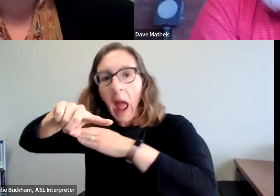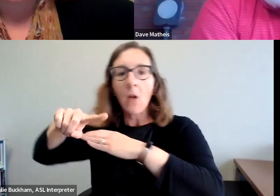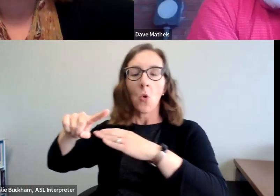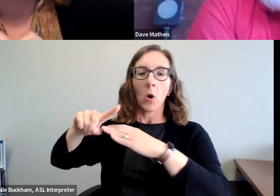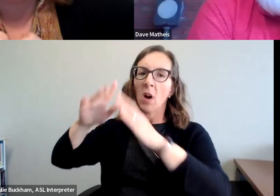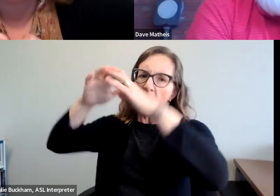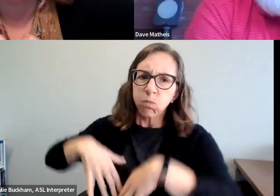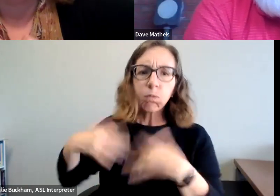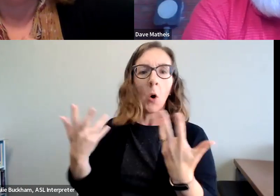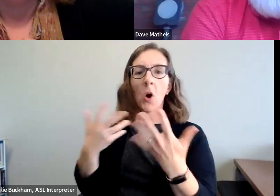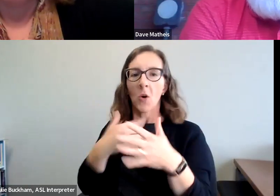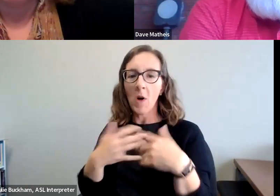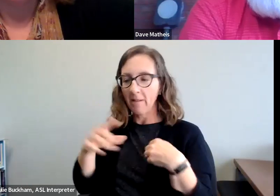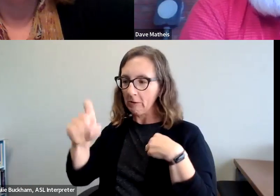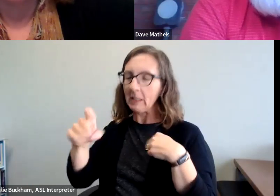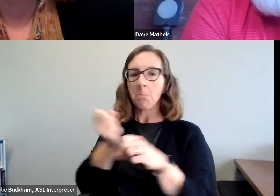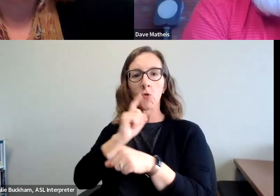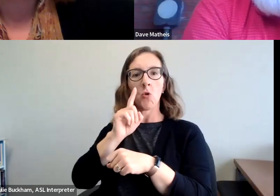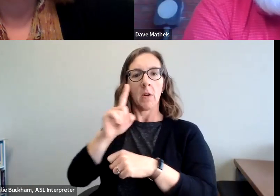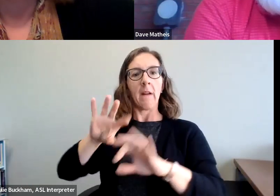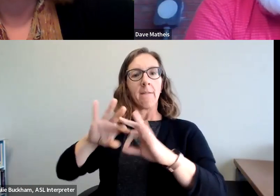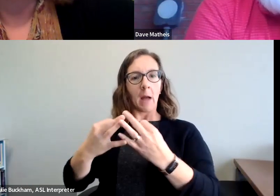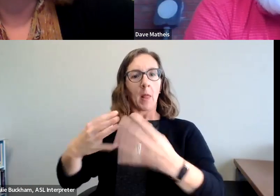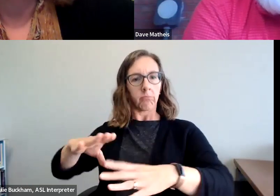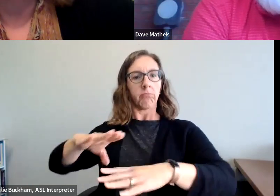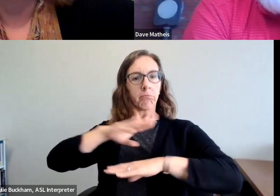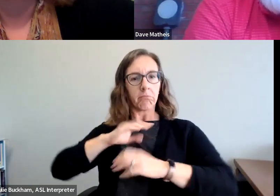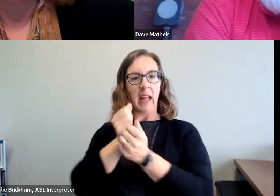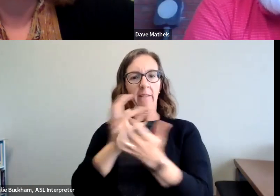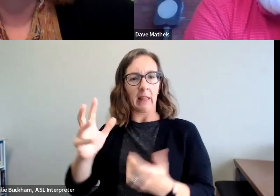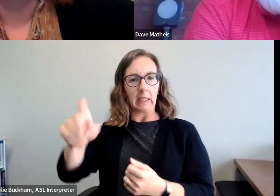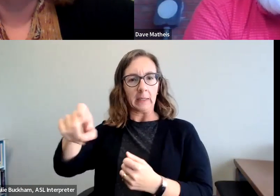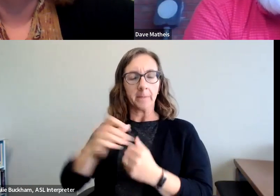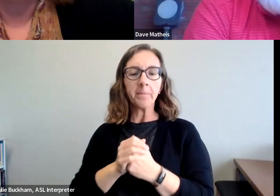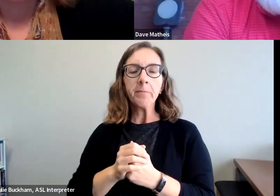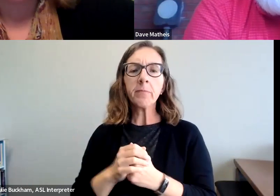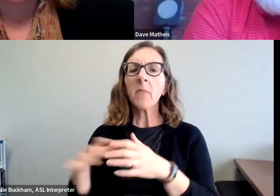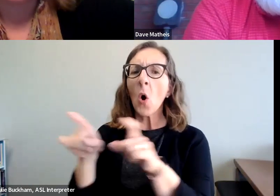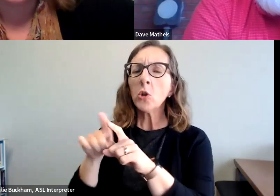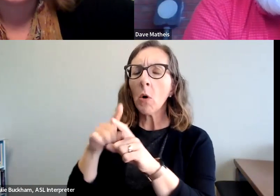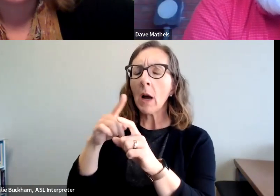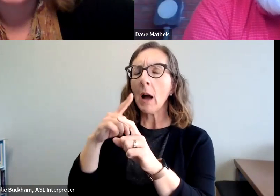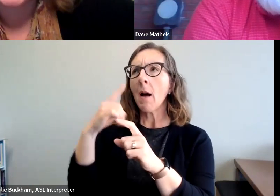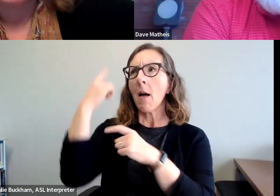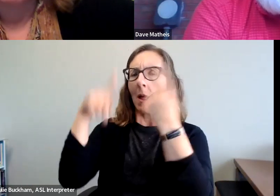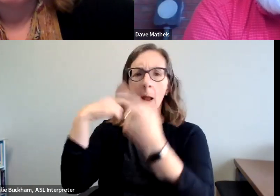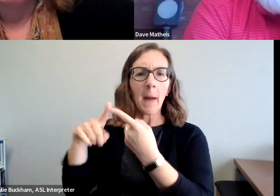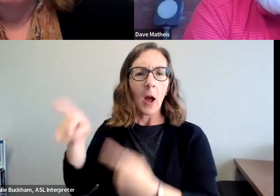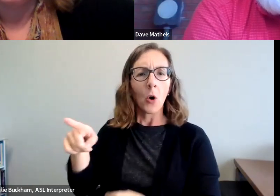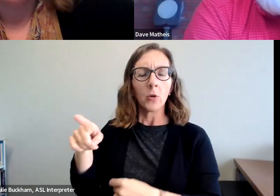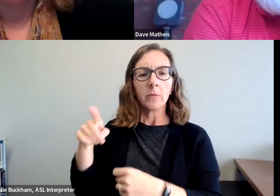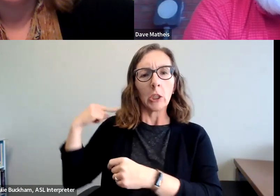your families have what they need. I think too about the generational impact, and I think about that little girl